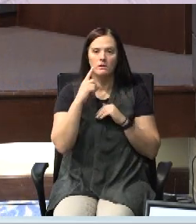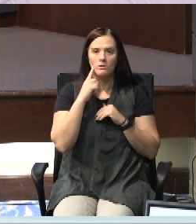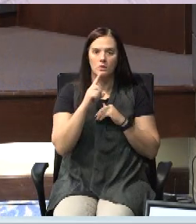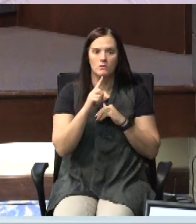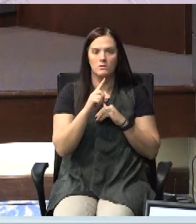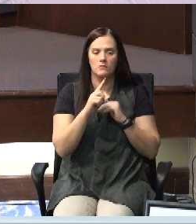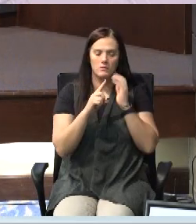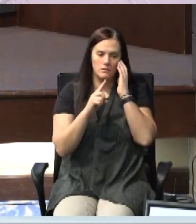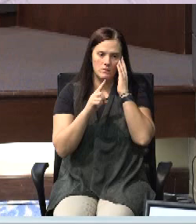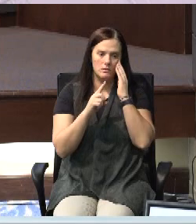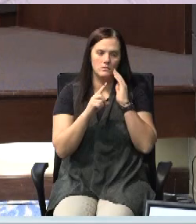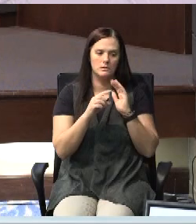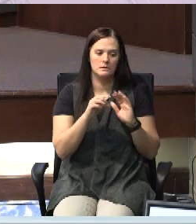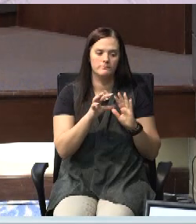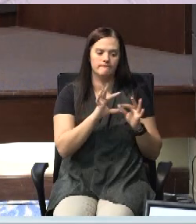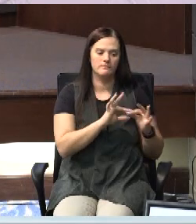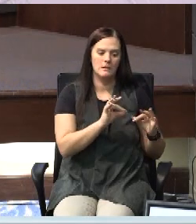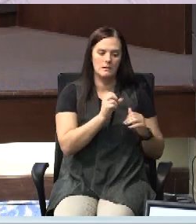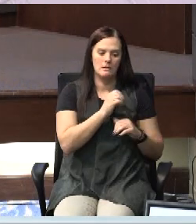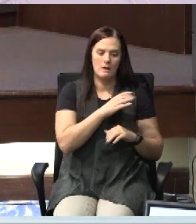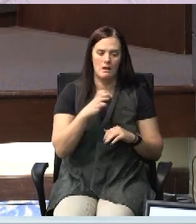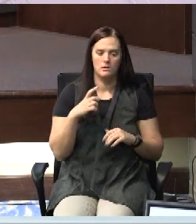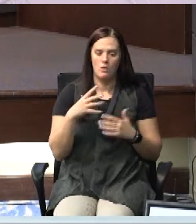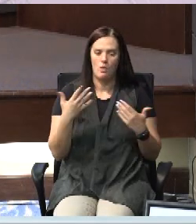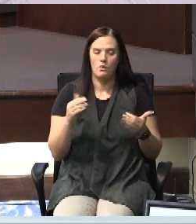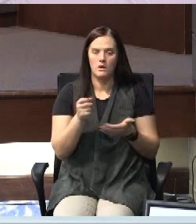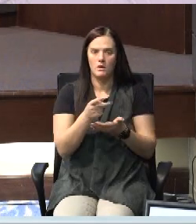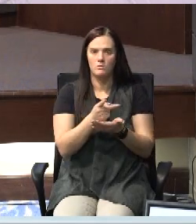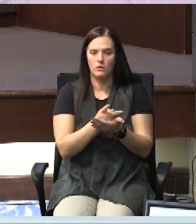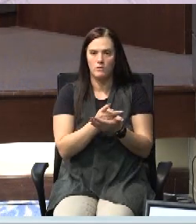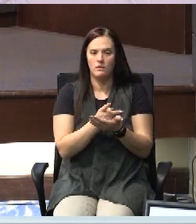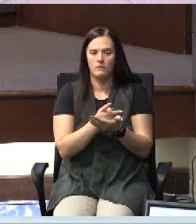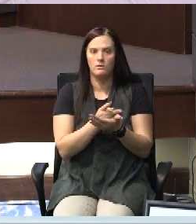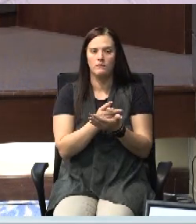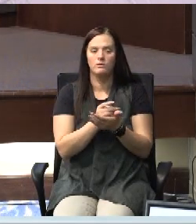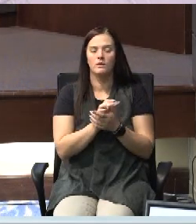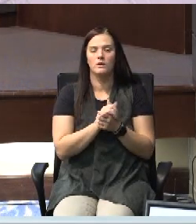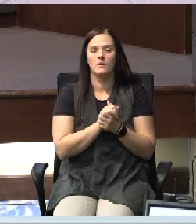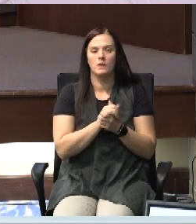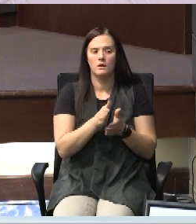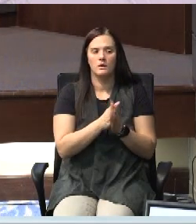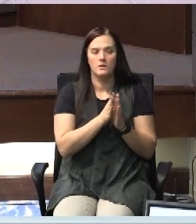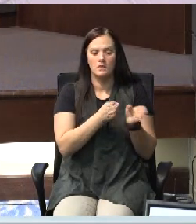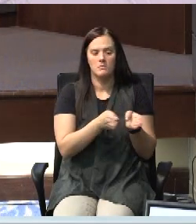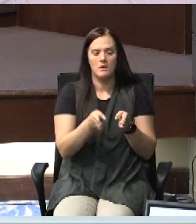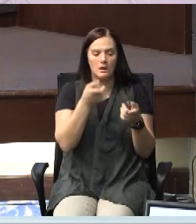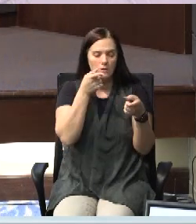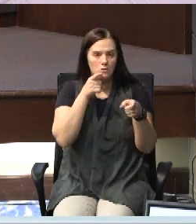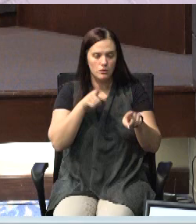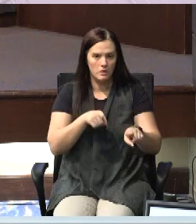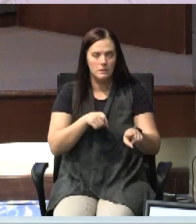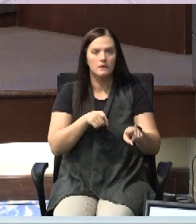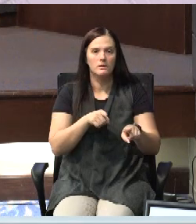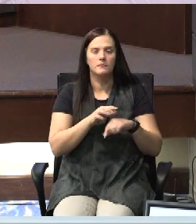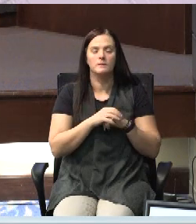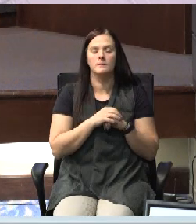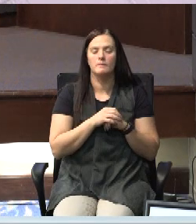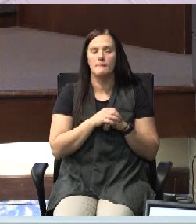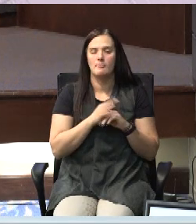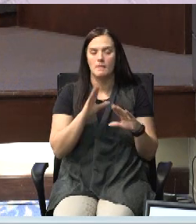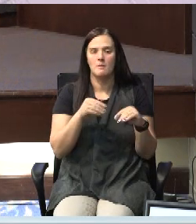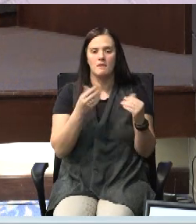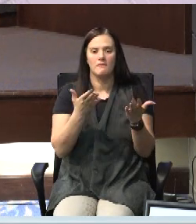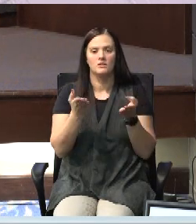state. Council has already approved the annexation plan agreement for the site that